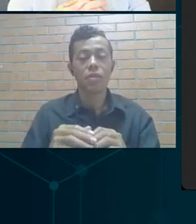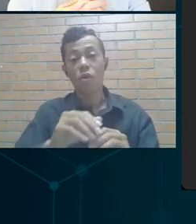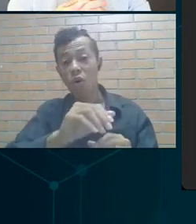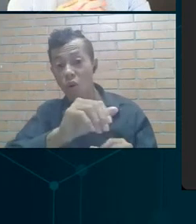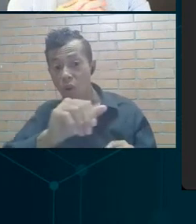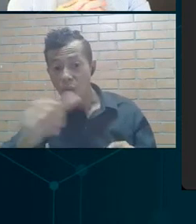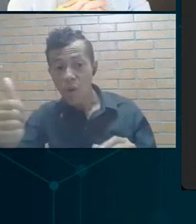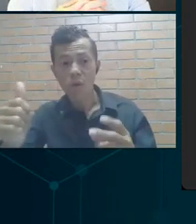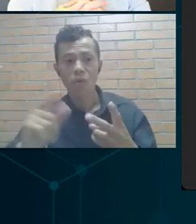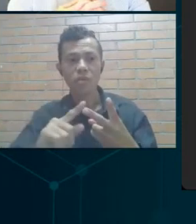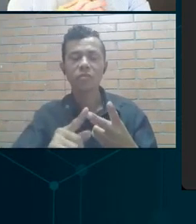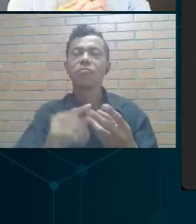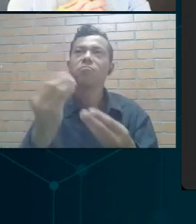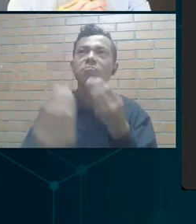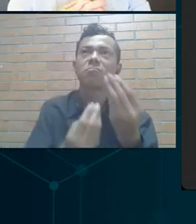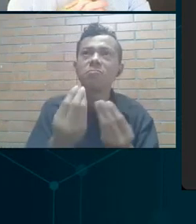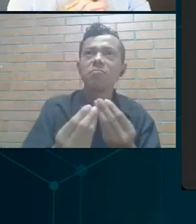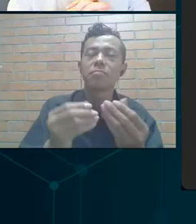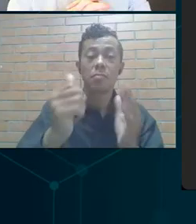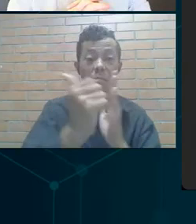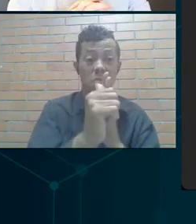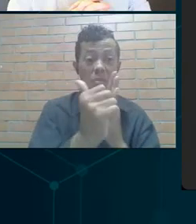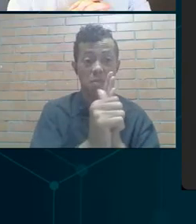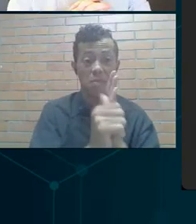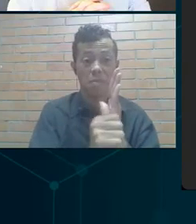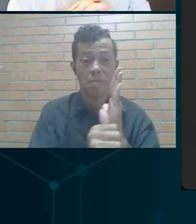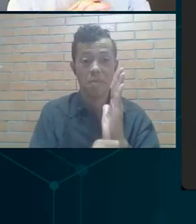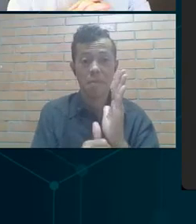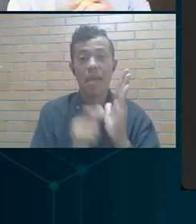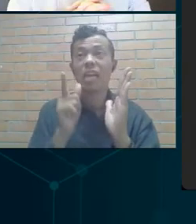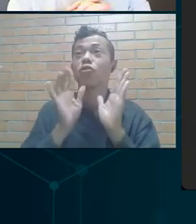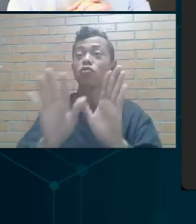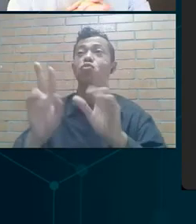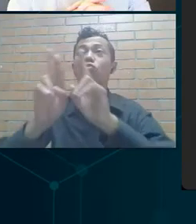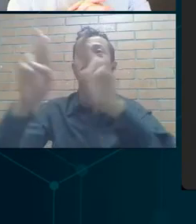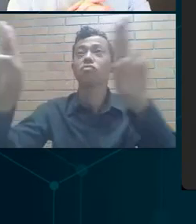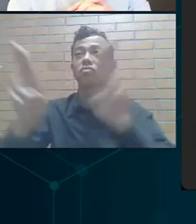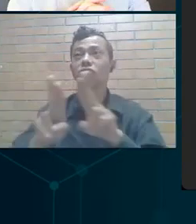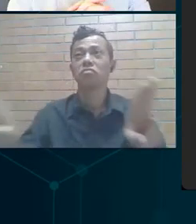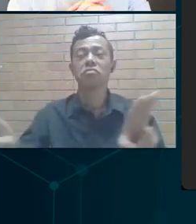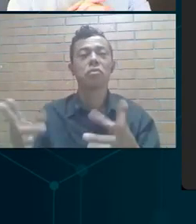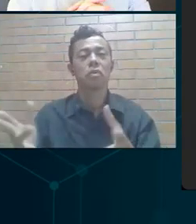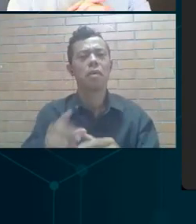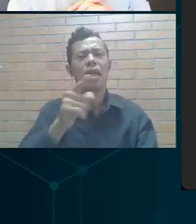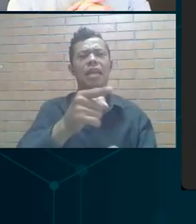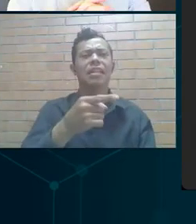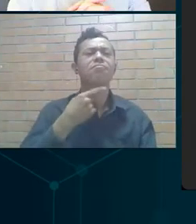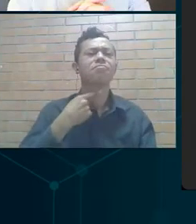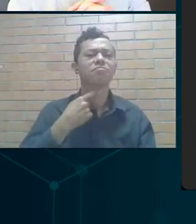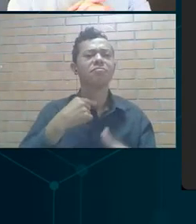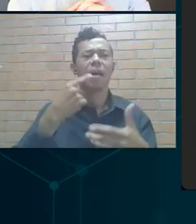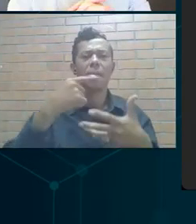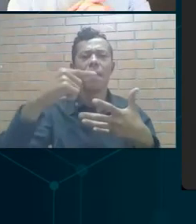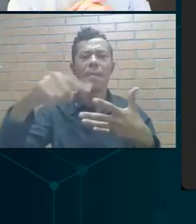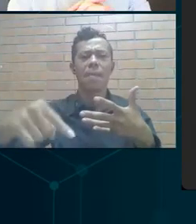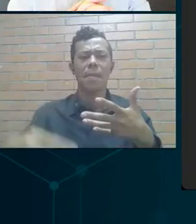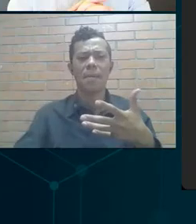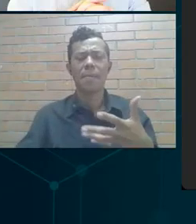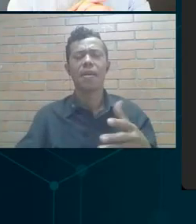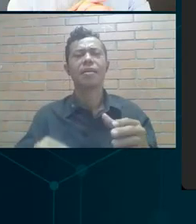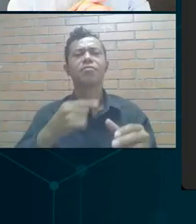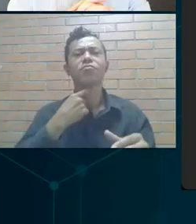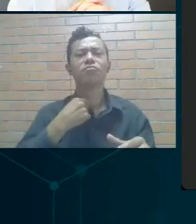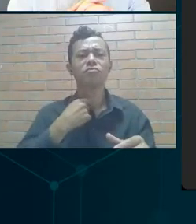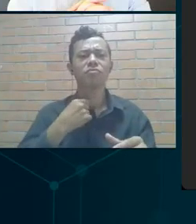is. I tested several of the websites in MIT, and they got scores of